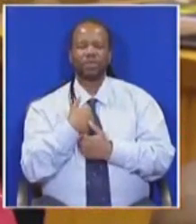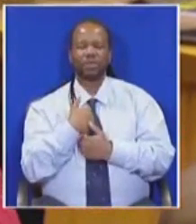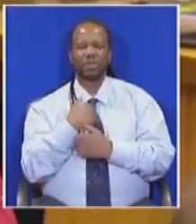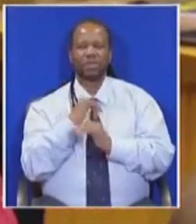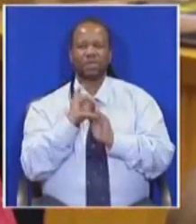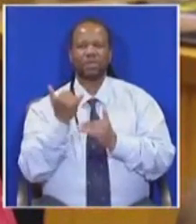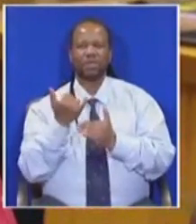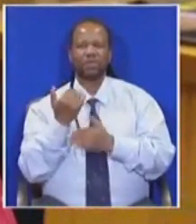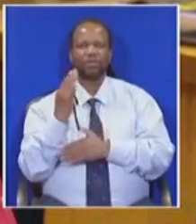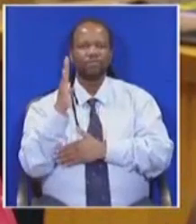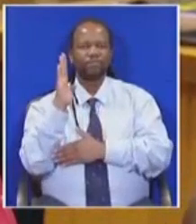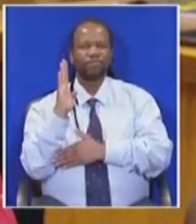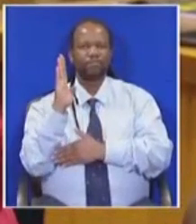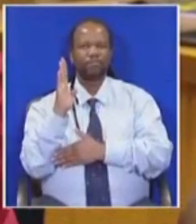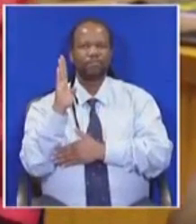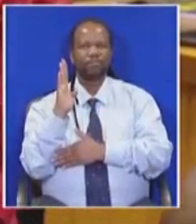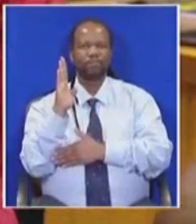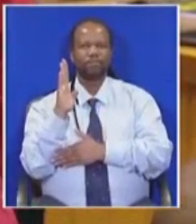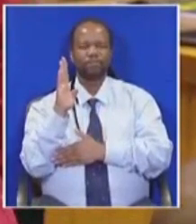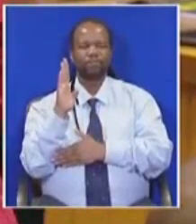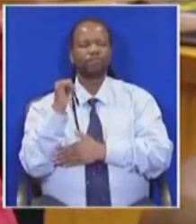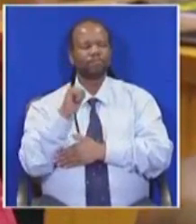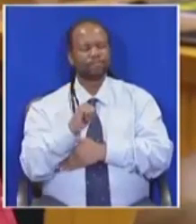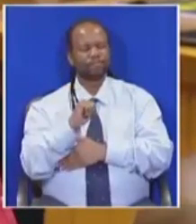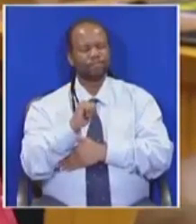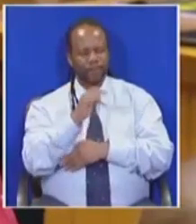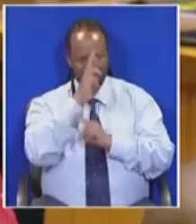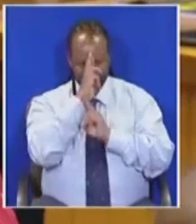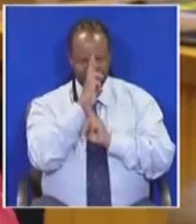with all earnestness and with due respect.